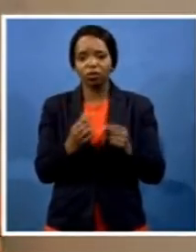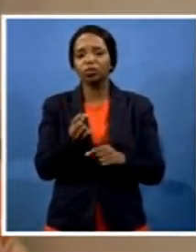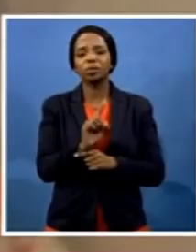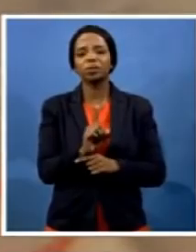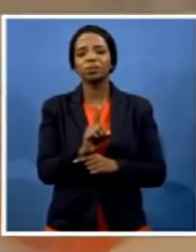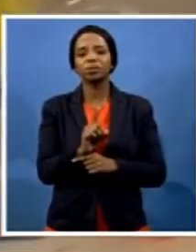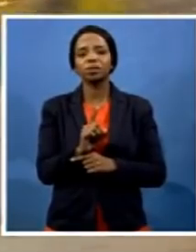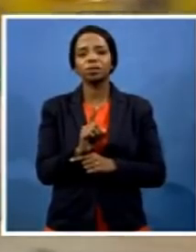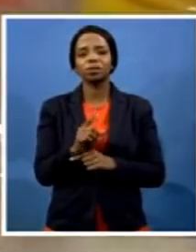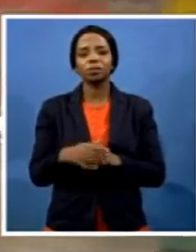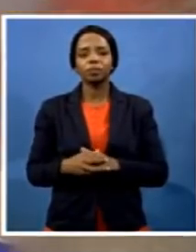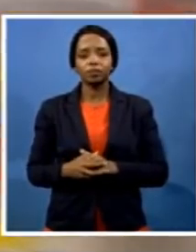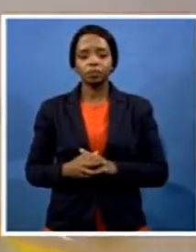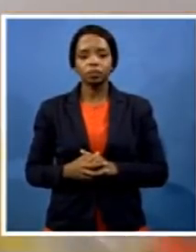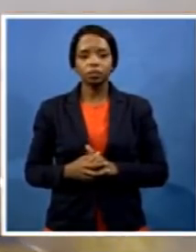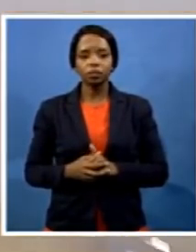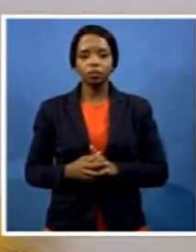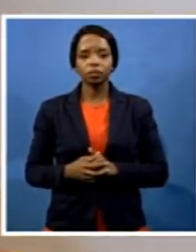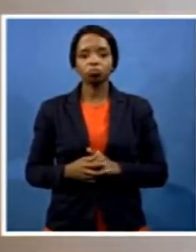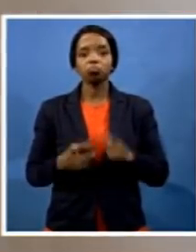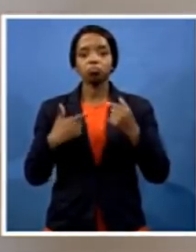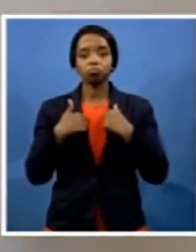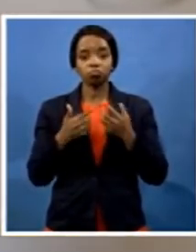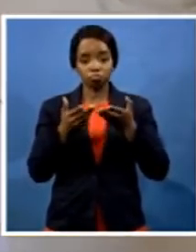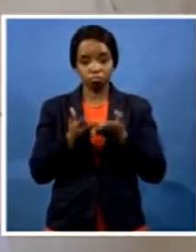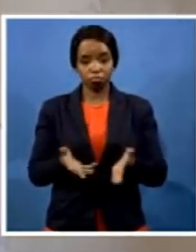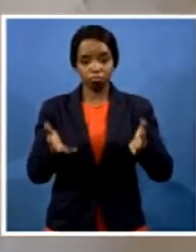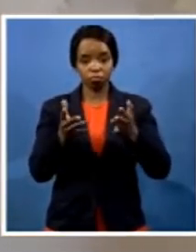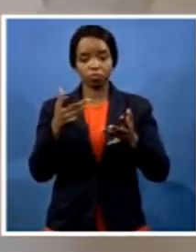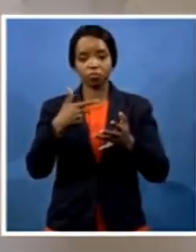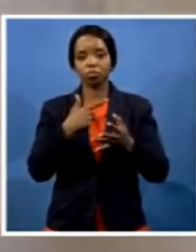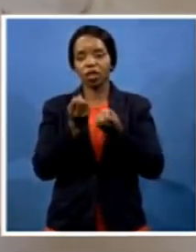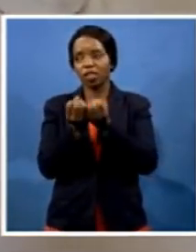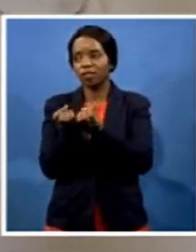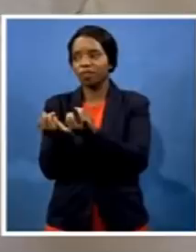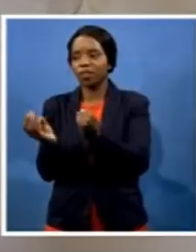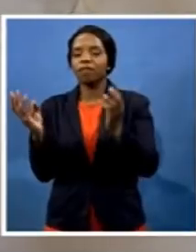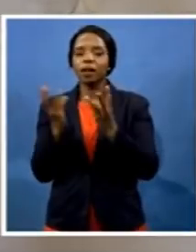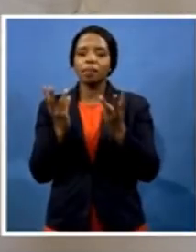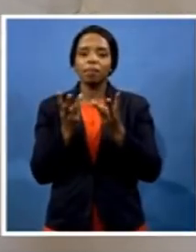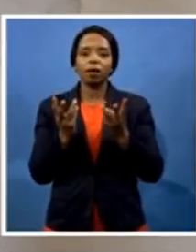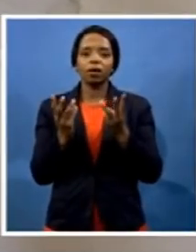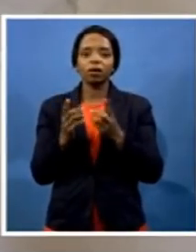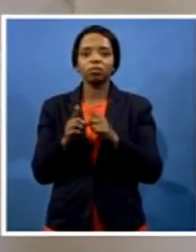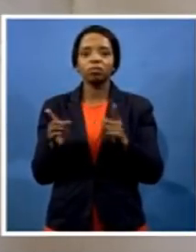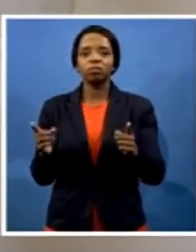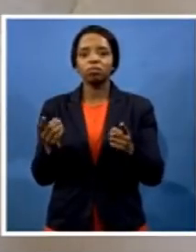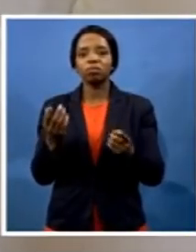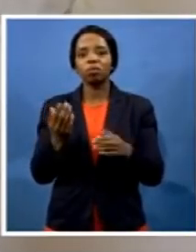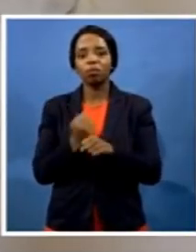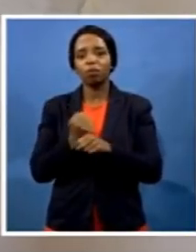donate them to the people who are actually working in the hospitals and essential services that are